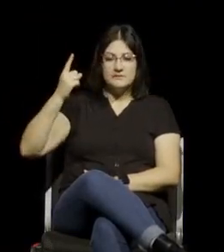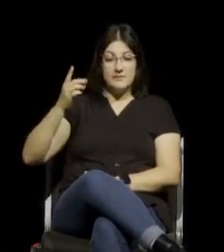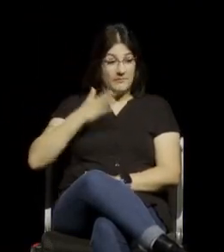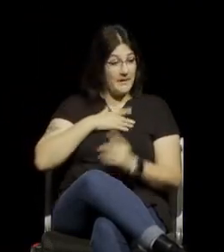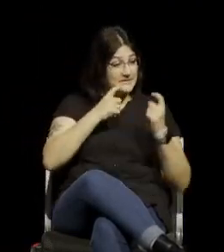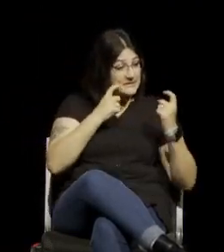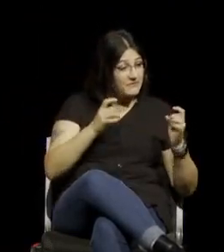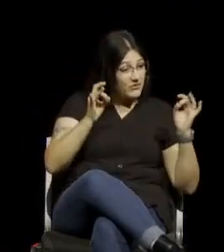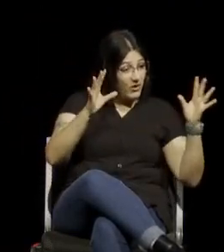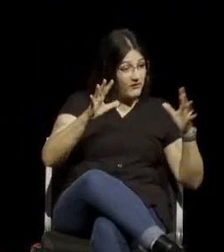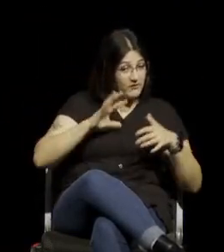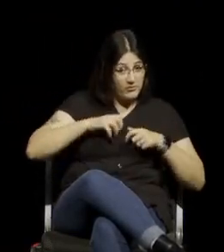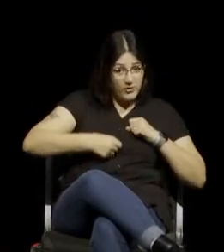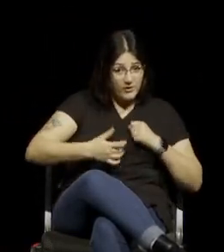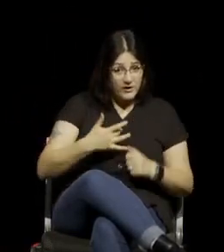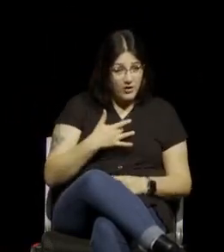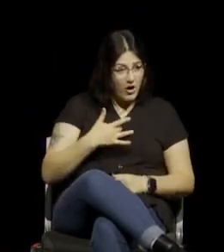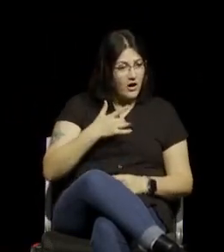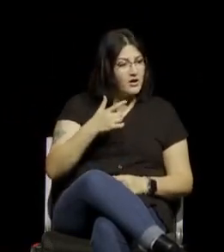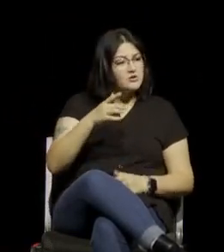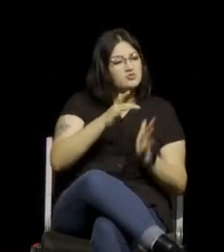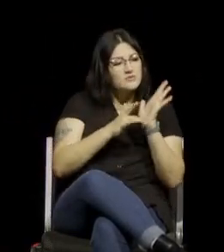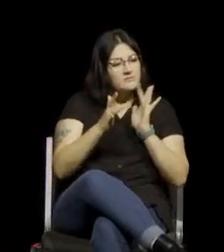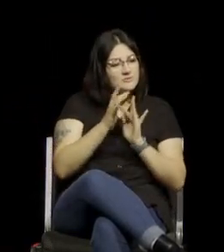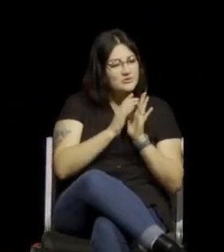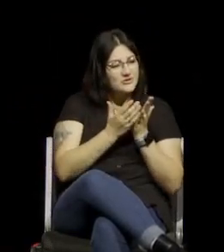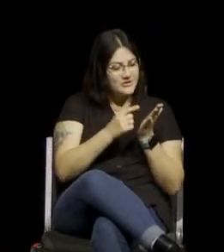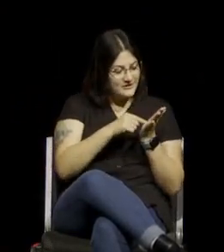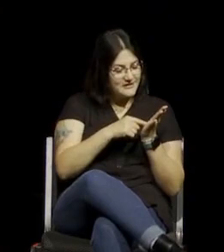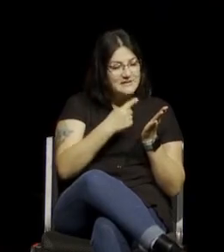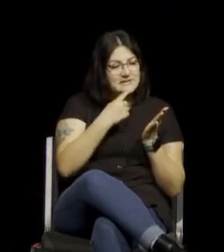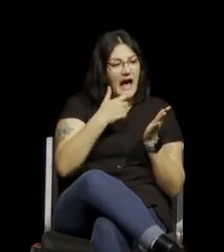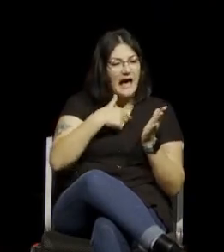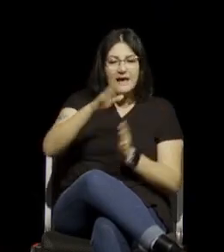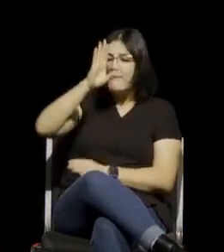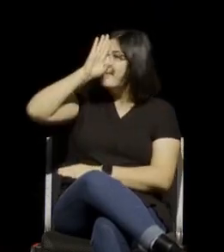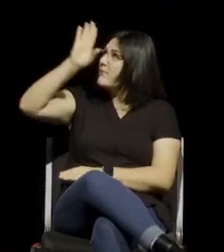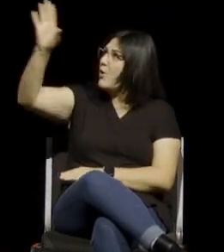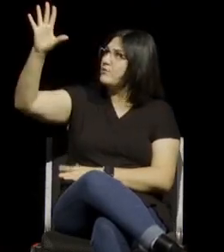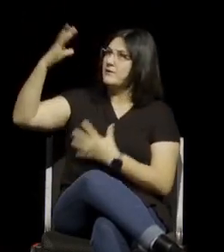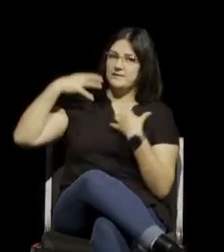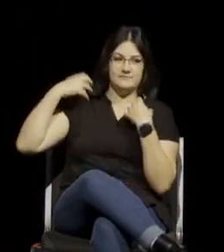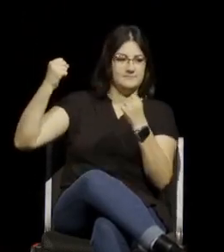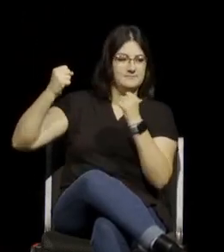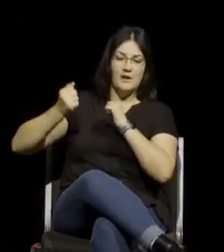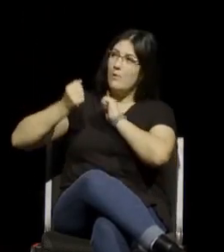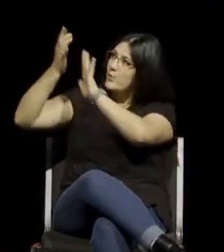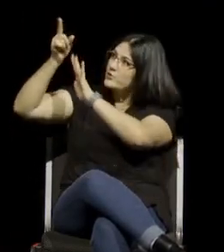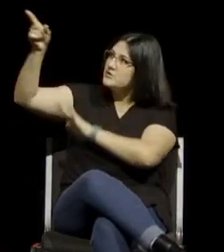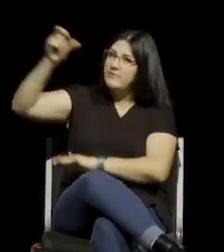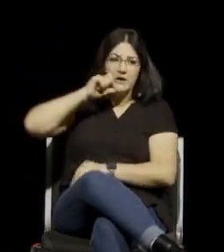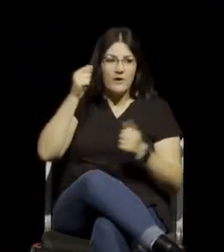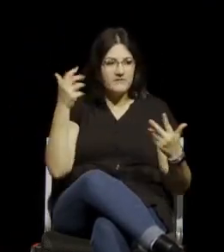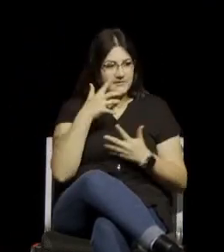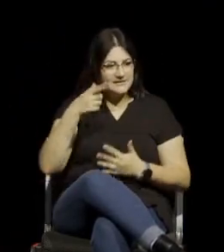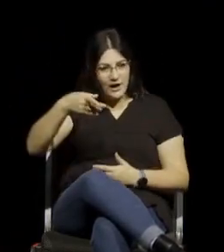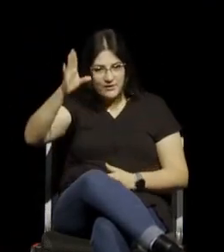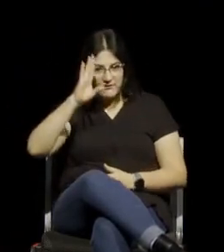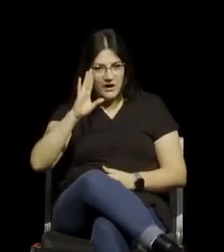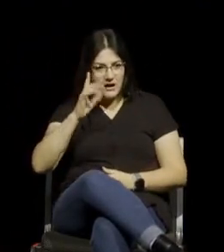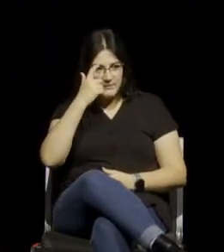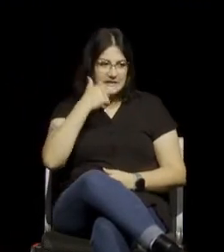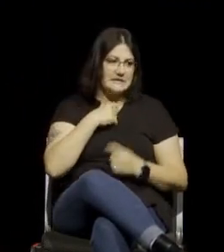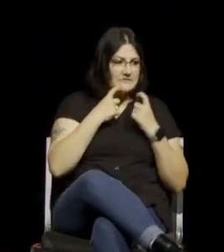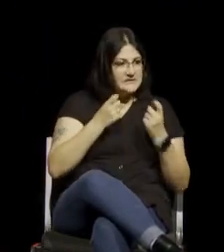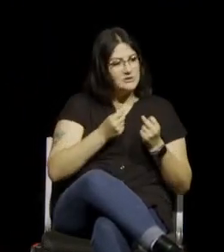heart. Scripture says that I can boldly approach the throne of grace. I don't have to be afraid of what God's going to do to me because I've sinned so much or